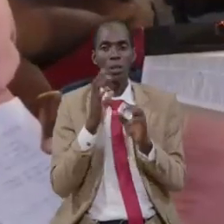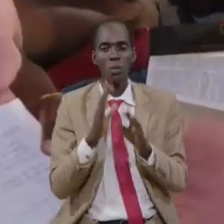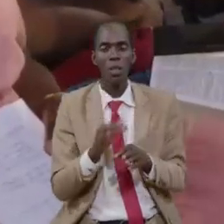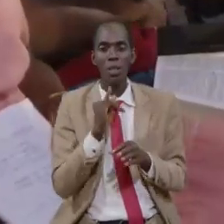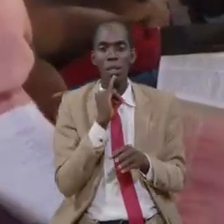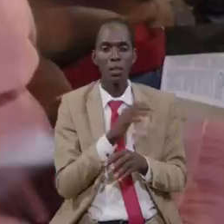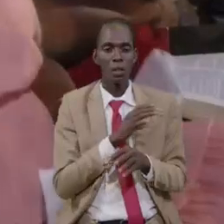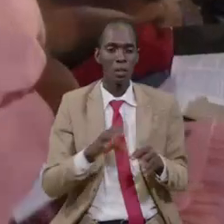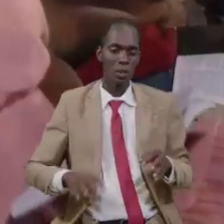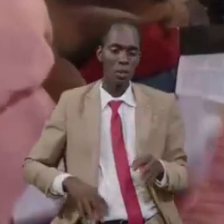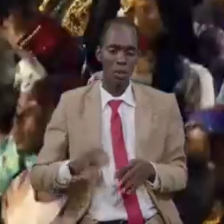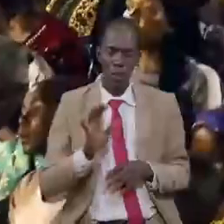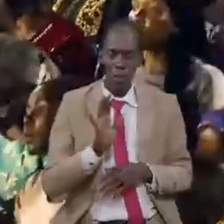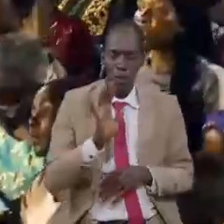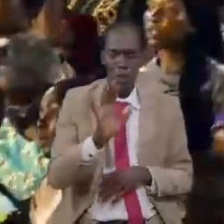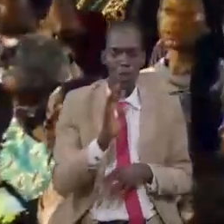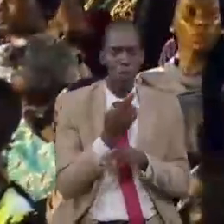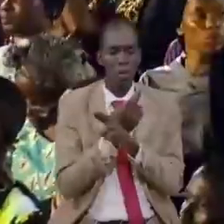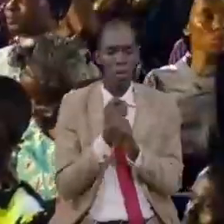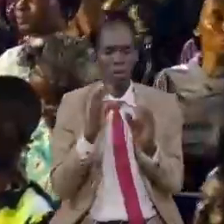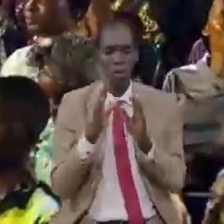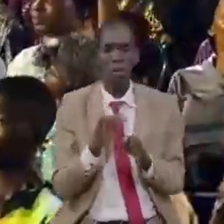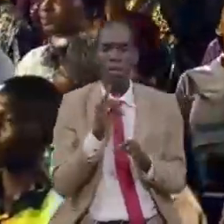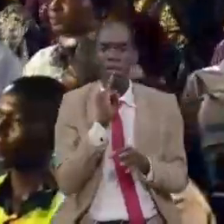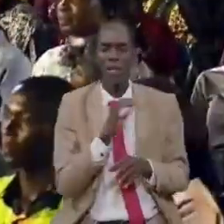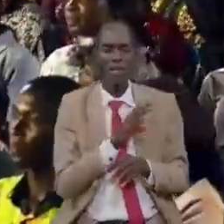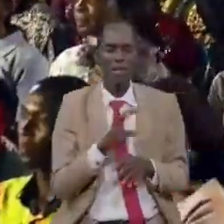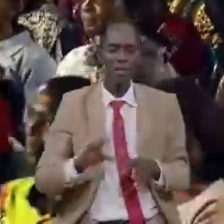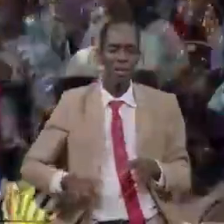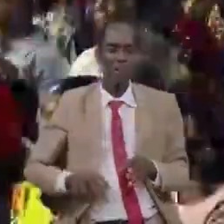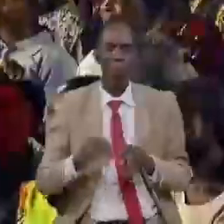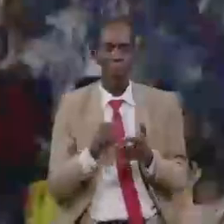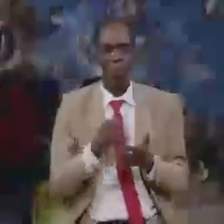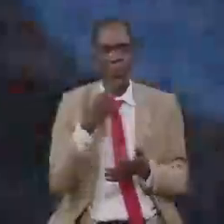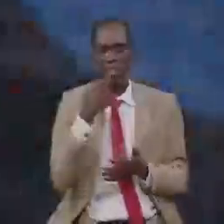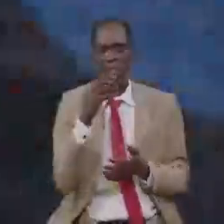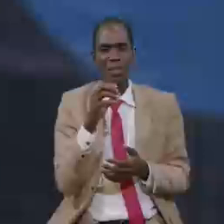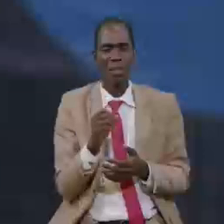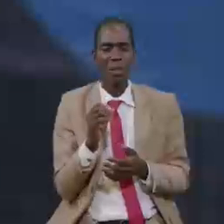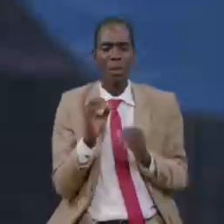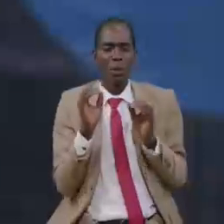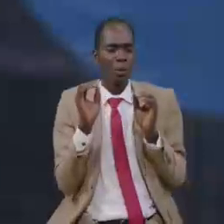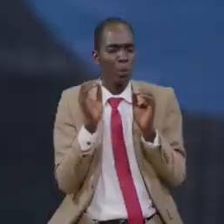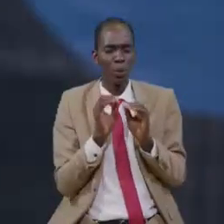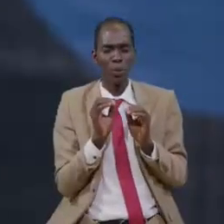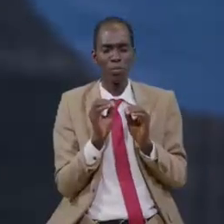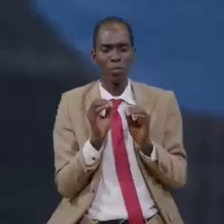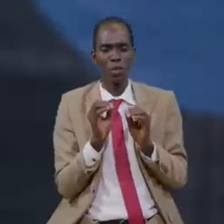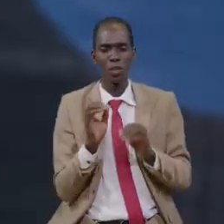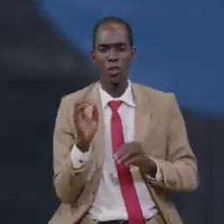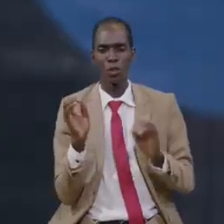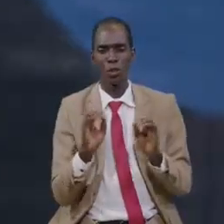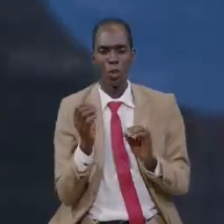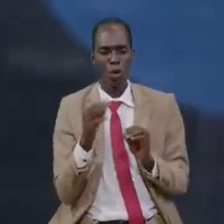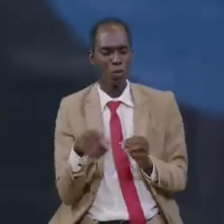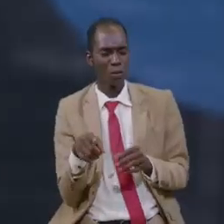redeemer is Christ. It says none of them in their hundreds, in